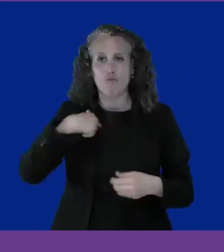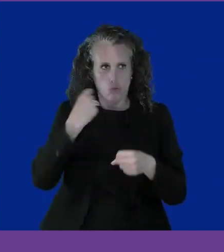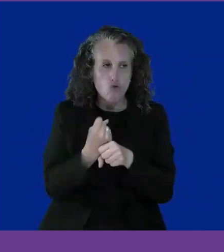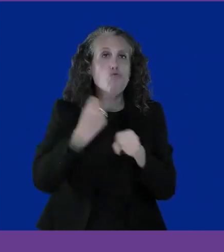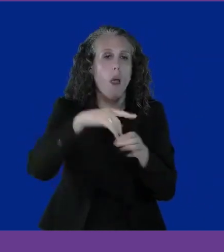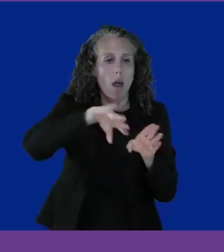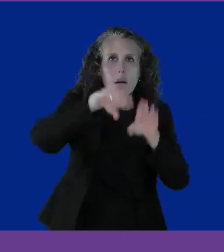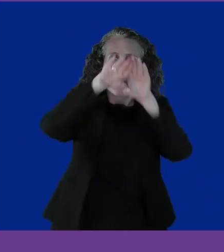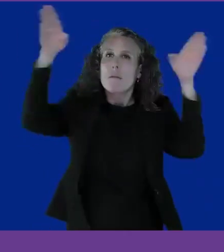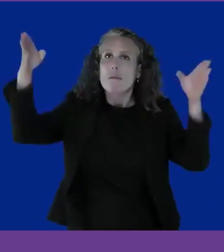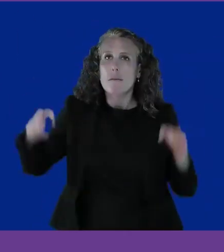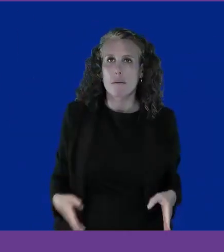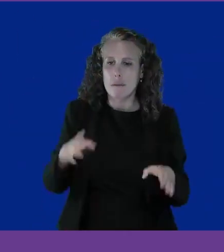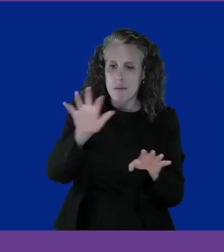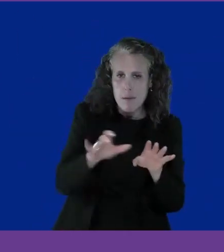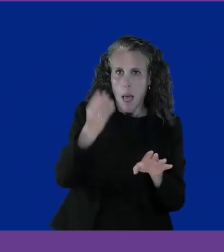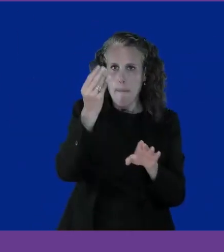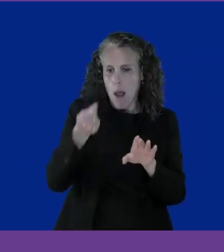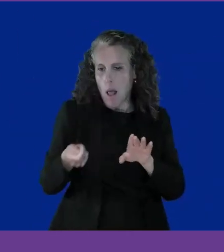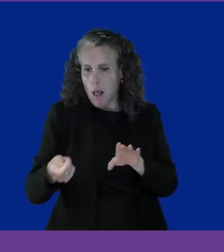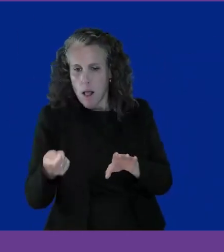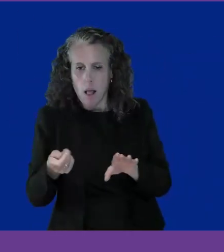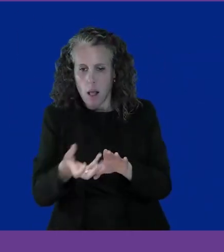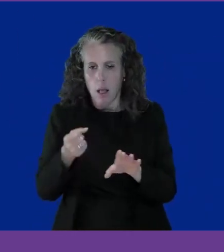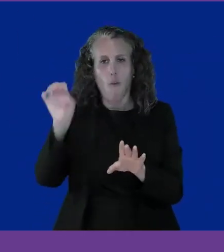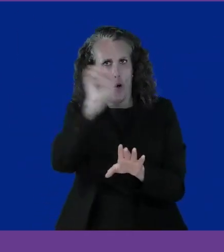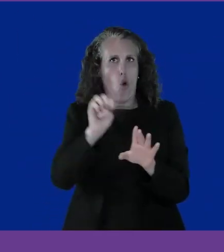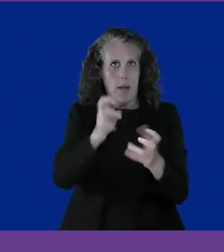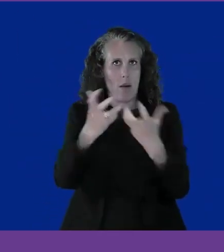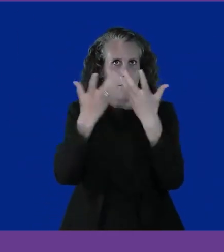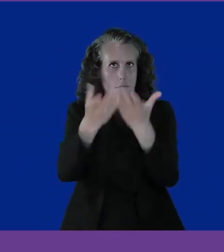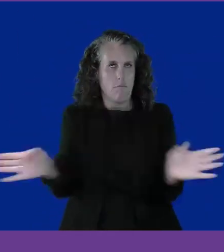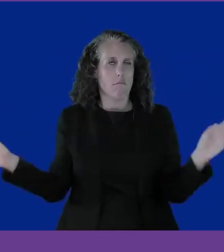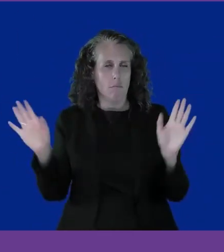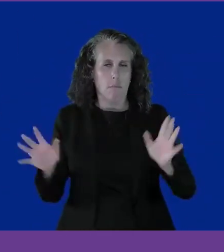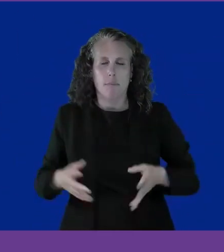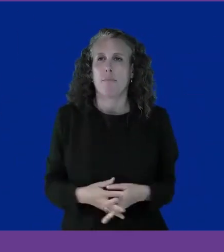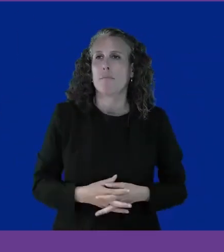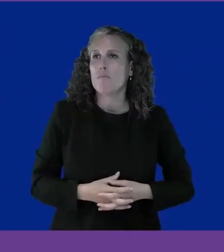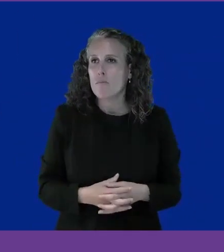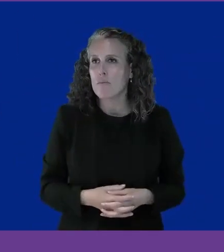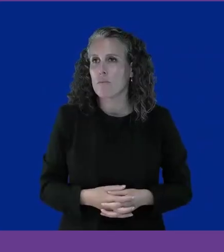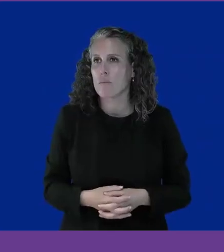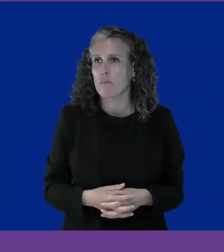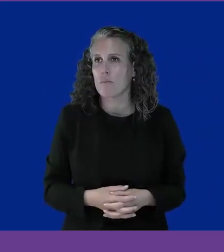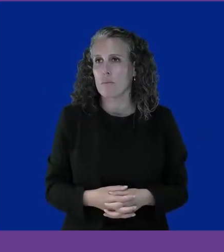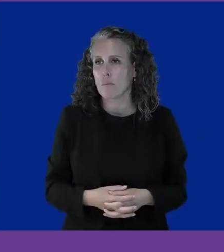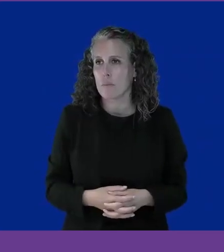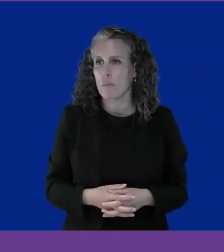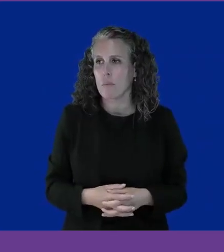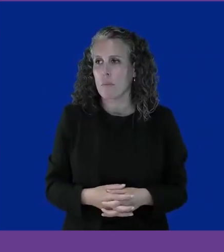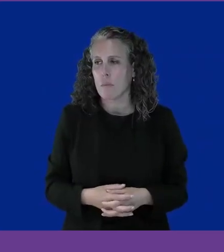non-cash terminals for the European market. And I think when we talk about